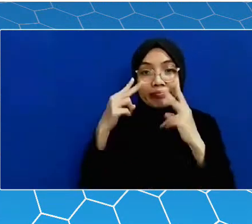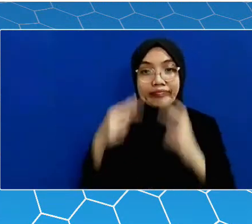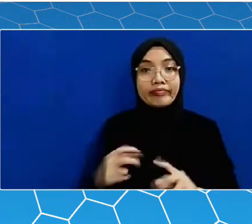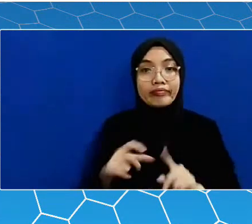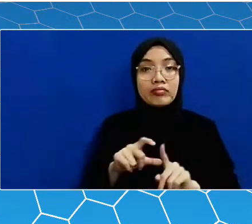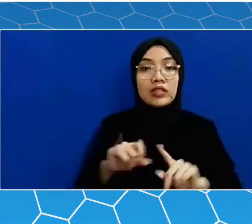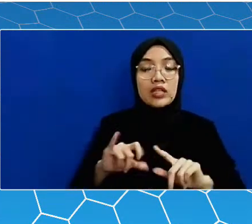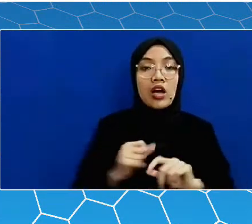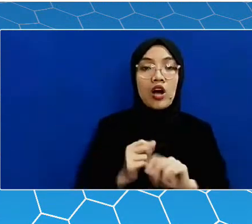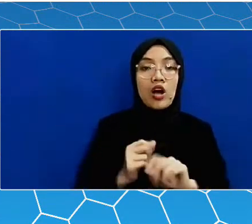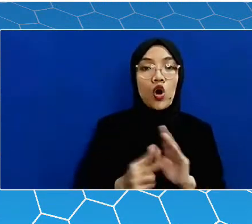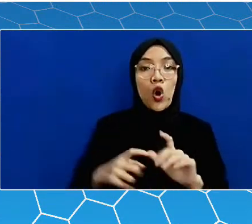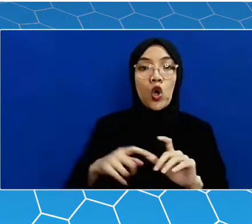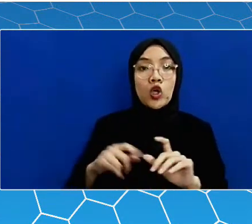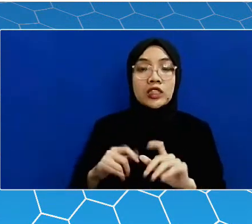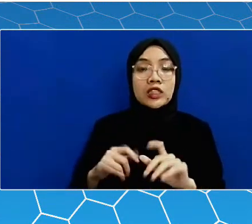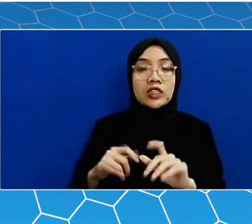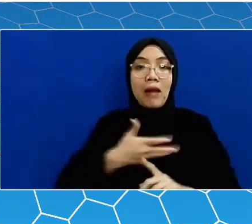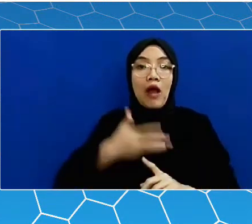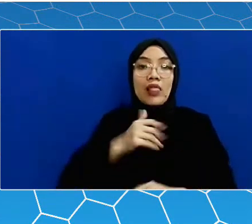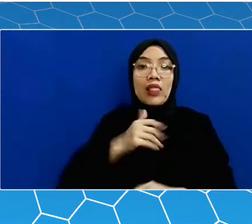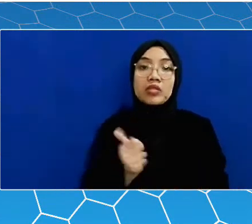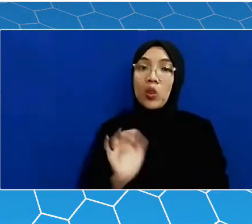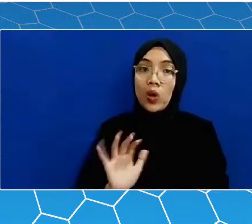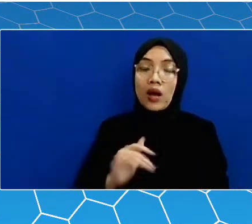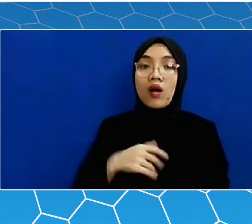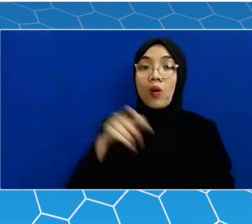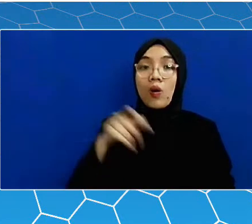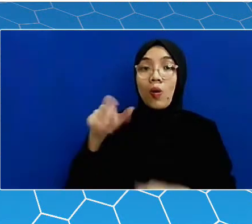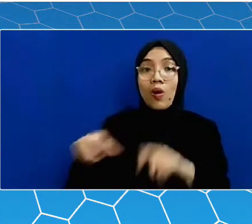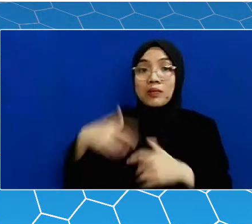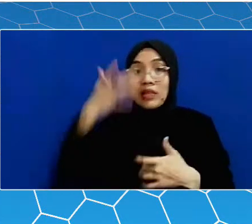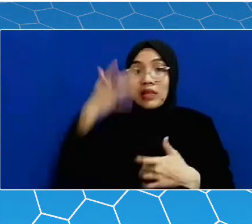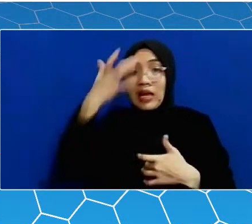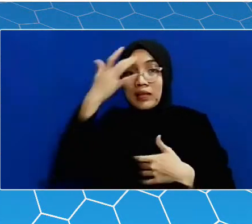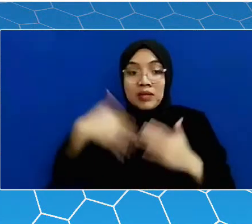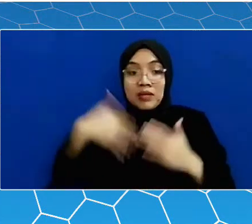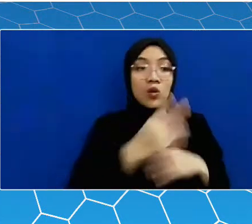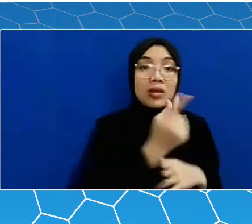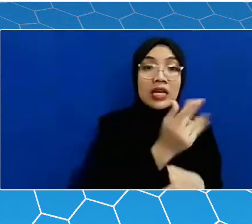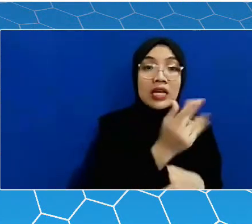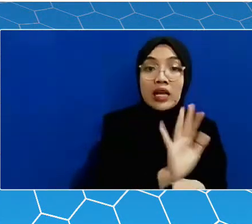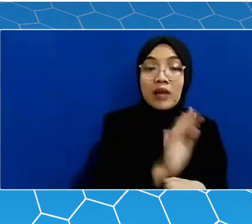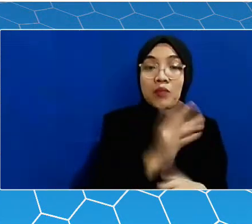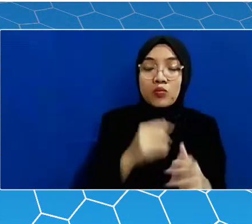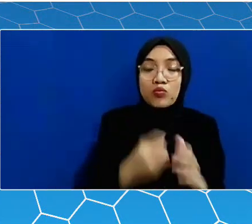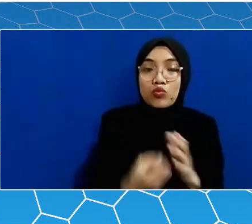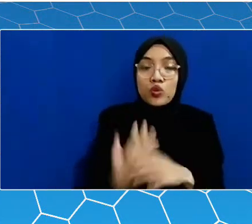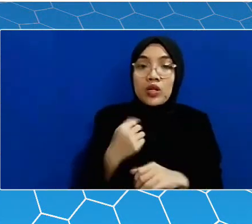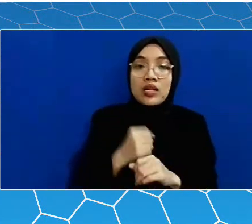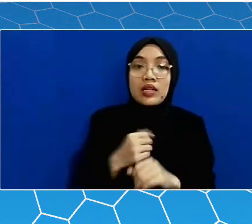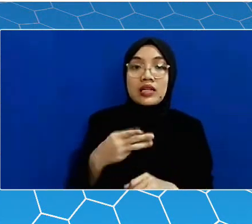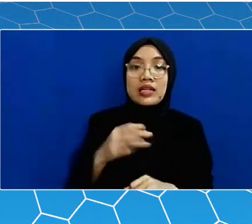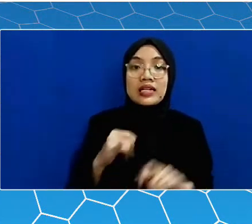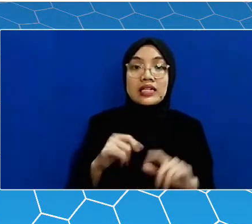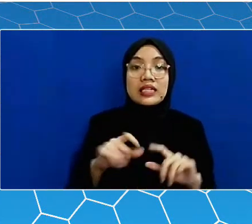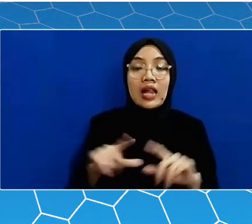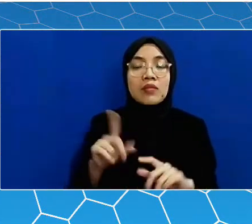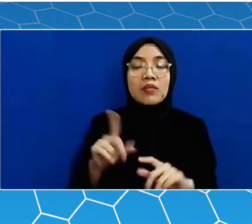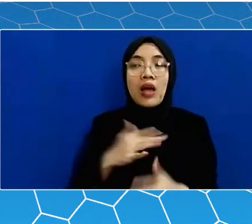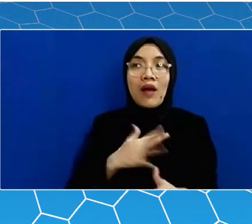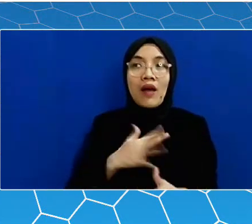Many patients did not go to the hospital even when they had symptoms because they were afraid of catching COVID-19, and